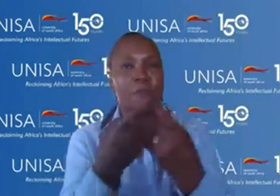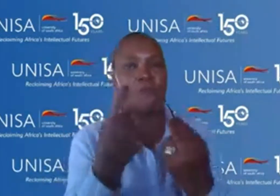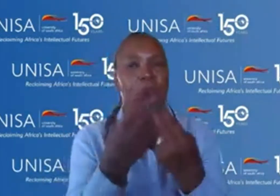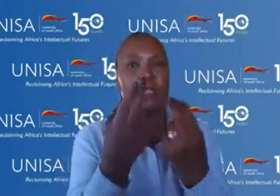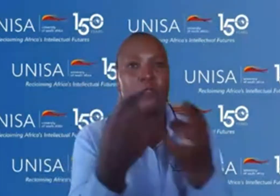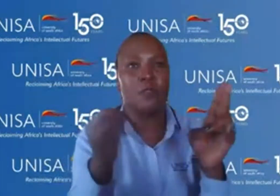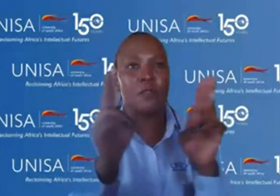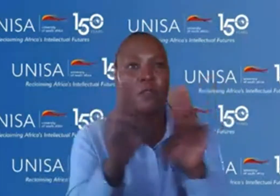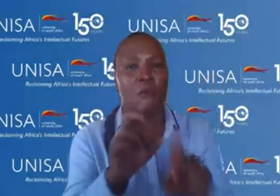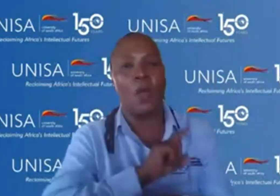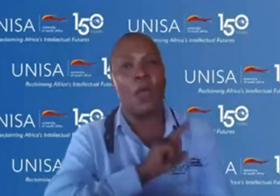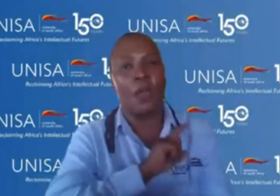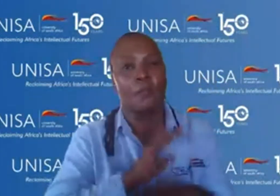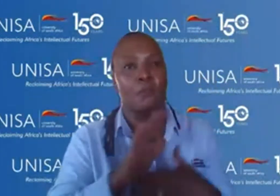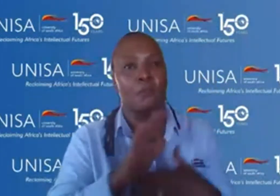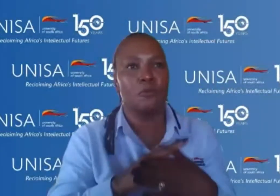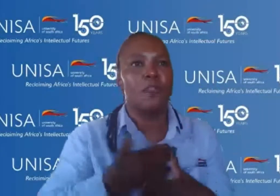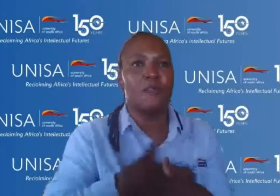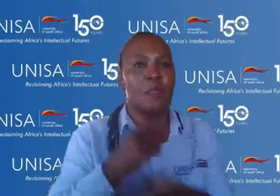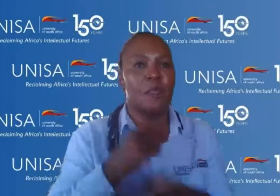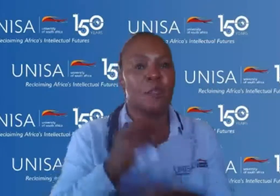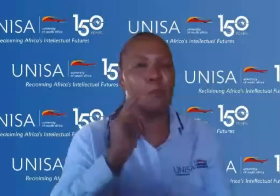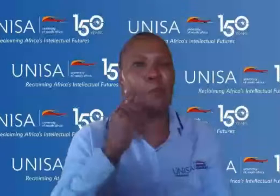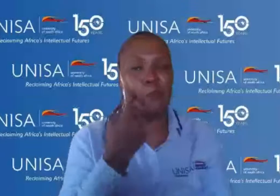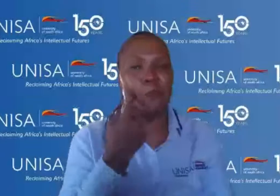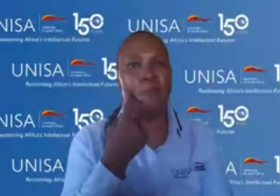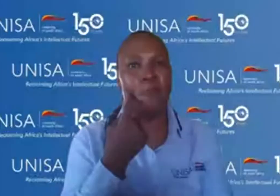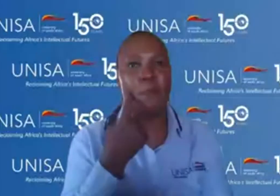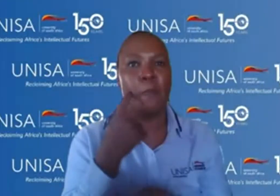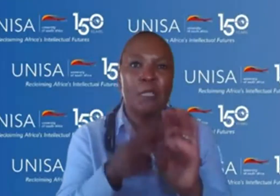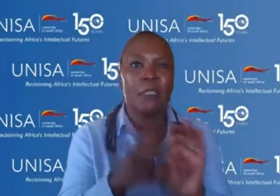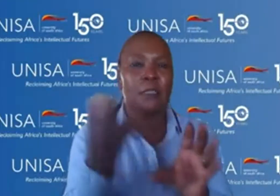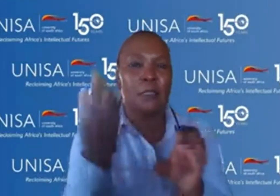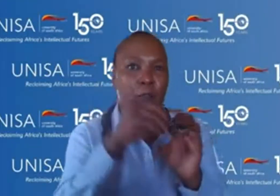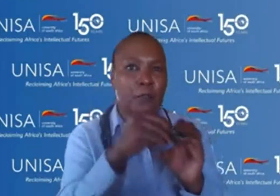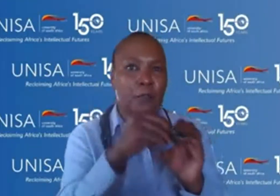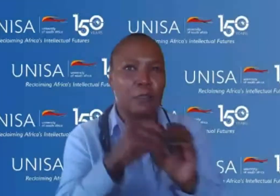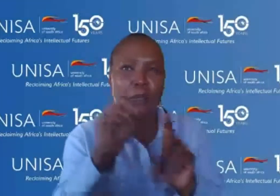boring. So get involved, participate, be inquisitive,